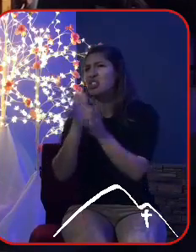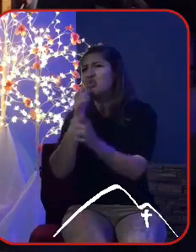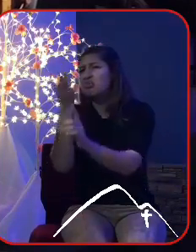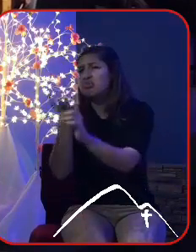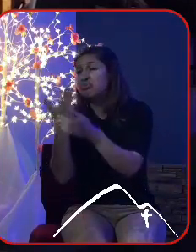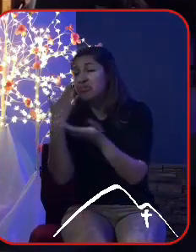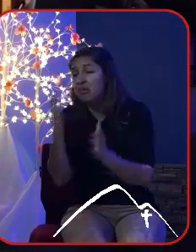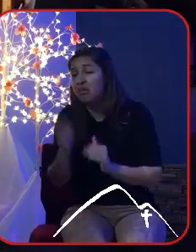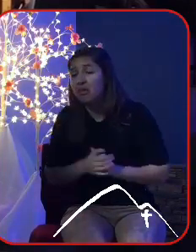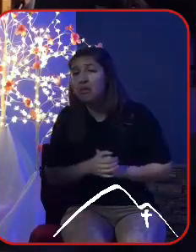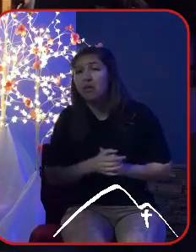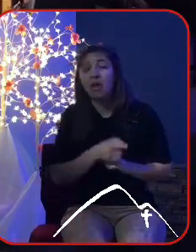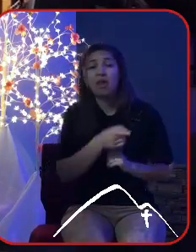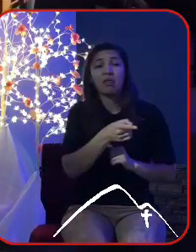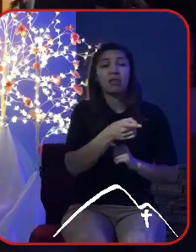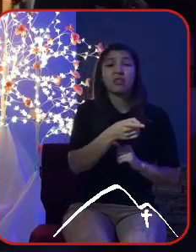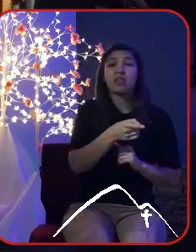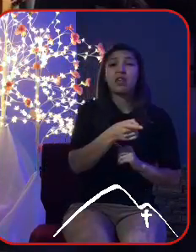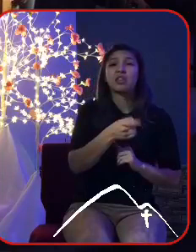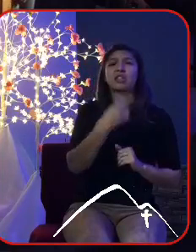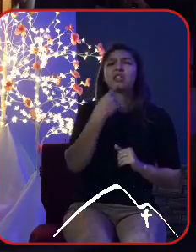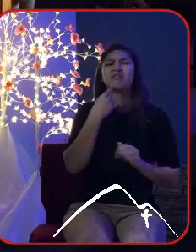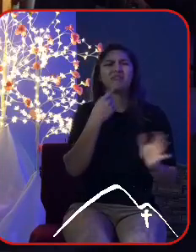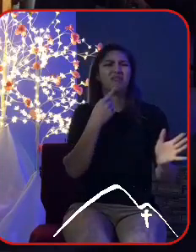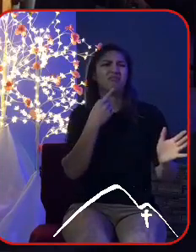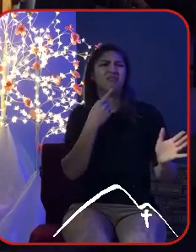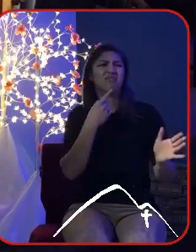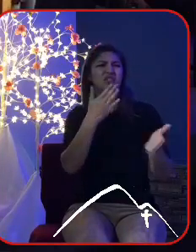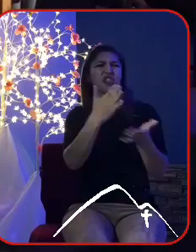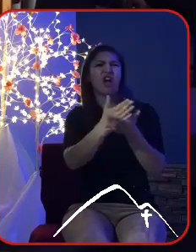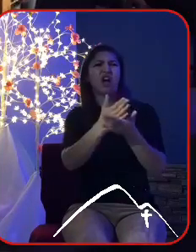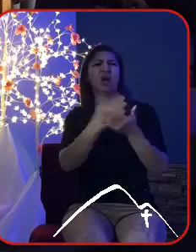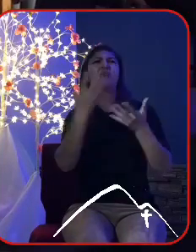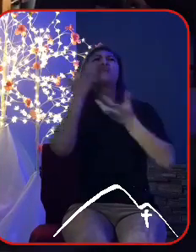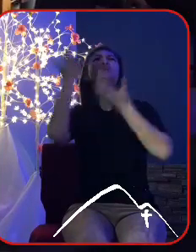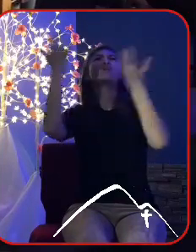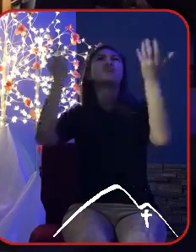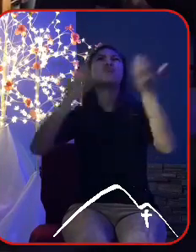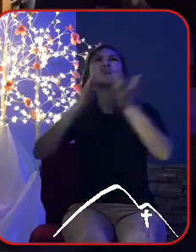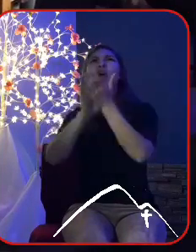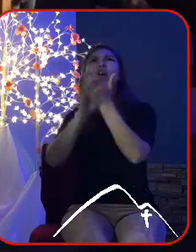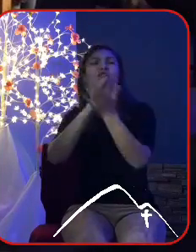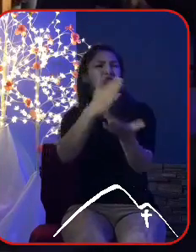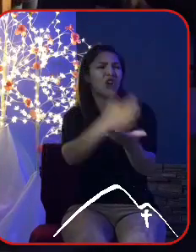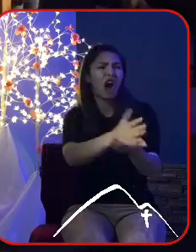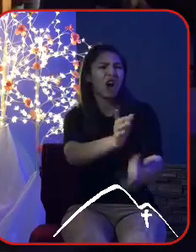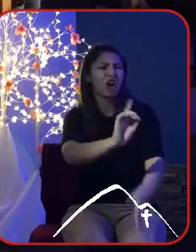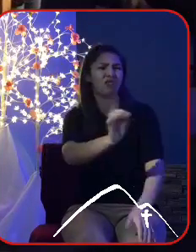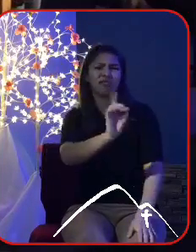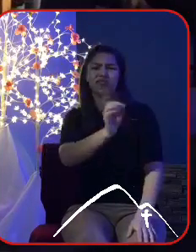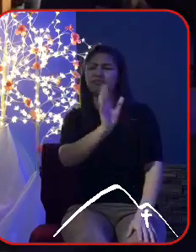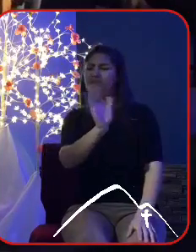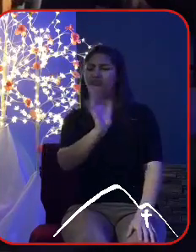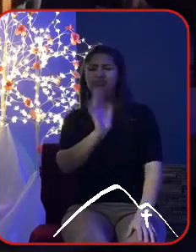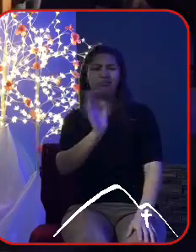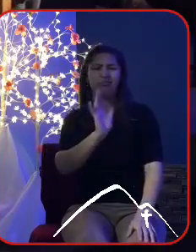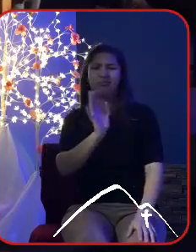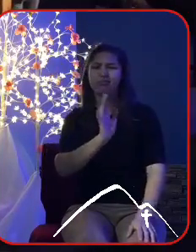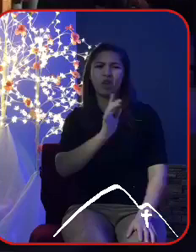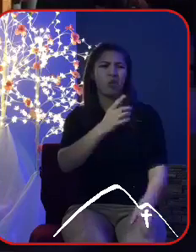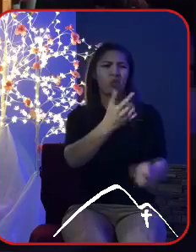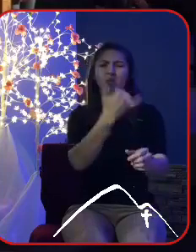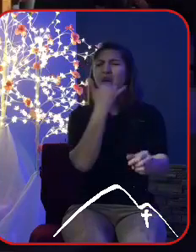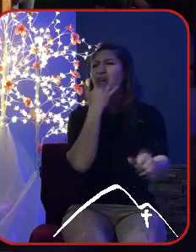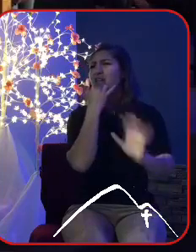they said, "You need to stop that. You need to quiet your voices. That's unbecoming. That's